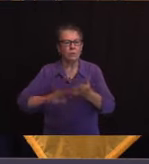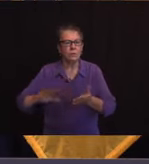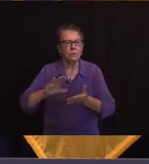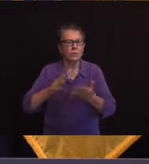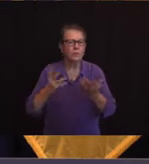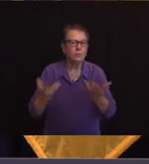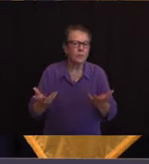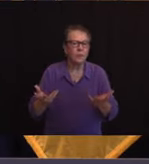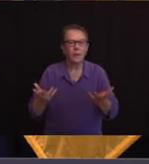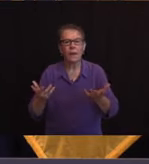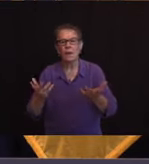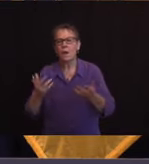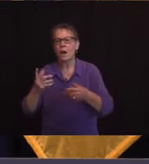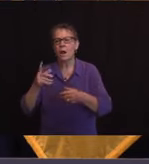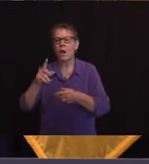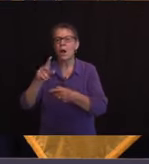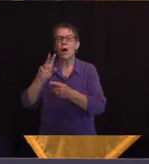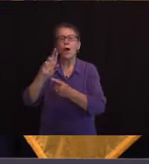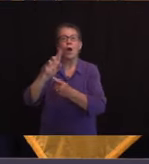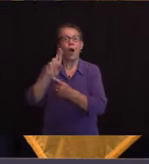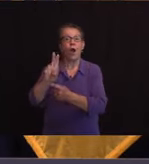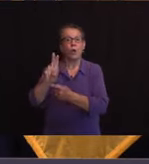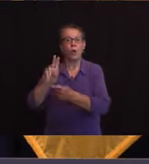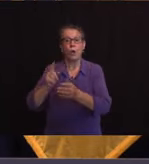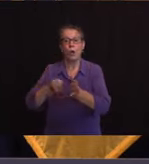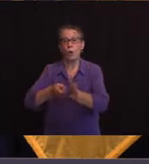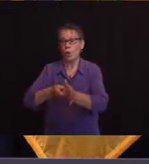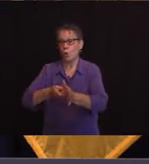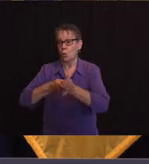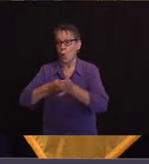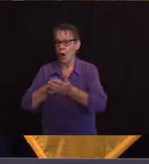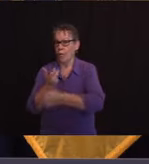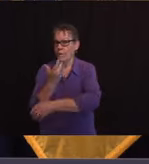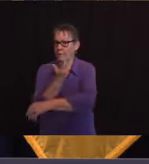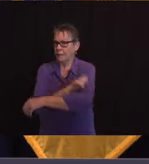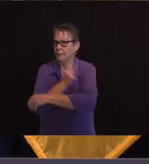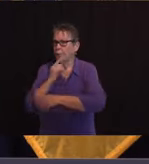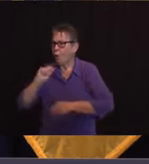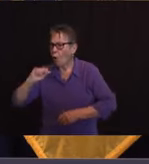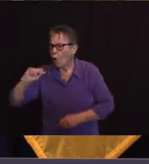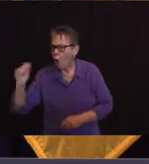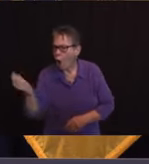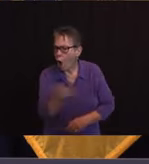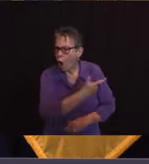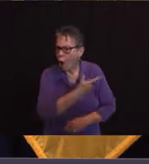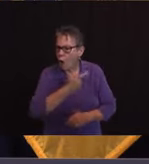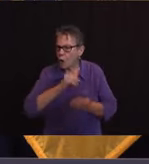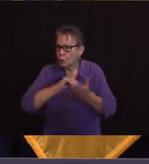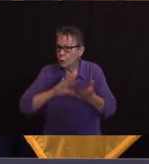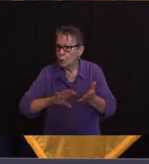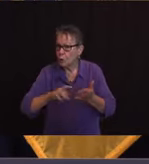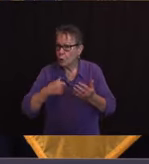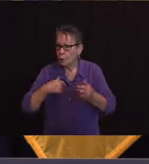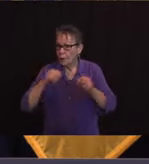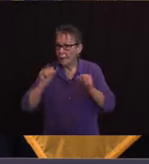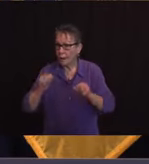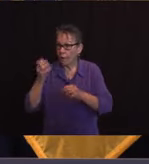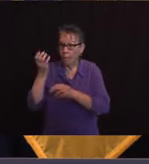be. And how we get there, I'm more open-minded to than I am. Let's make sure we get